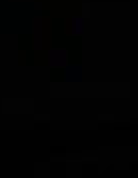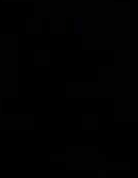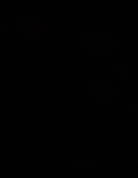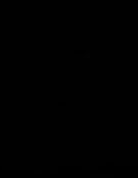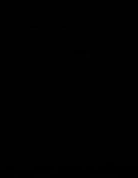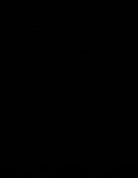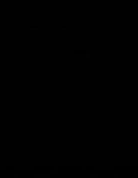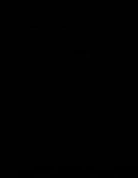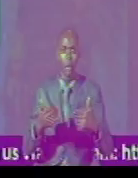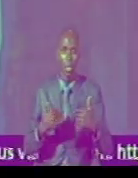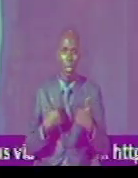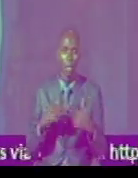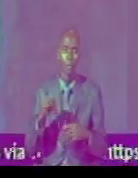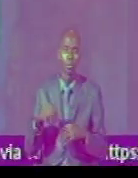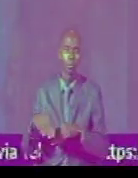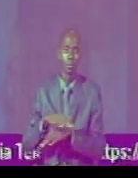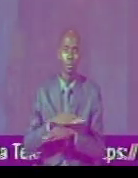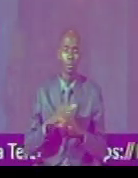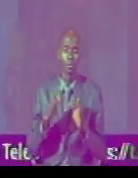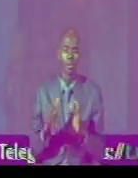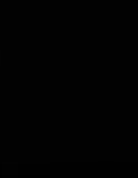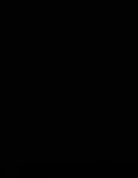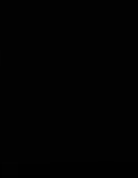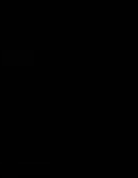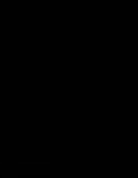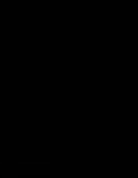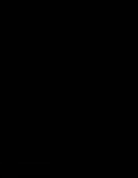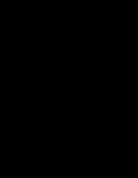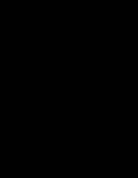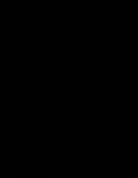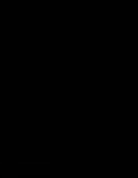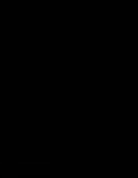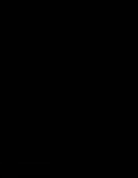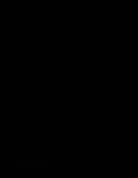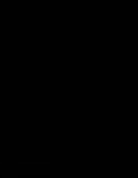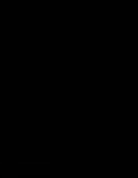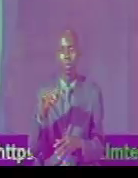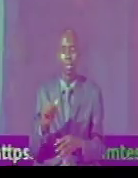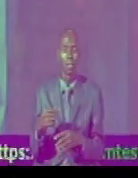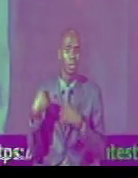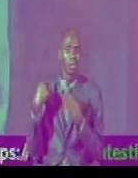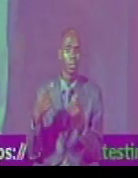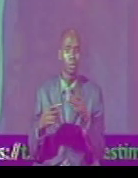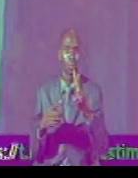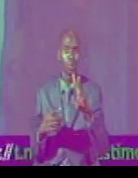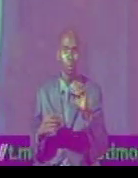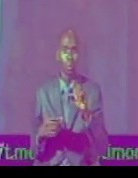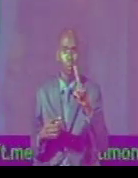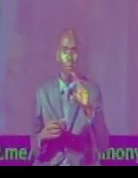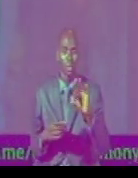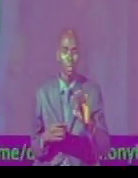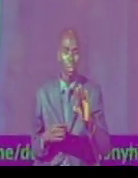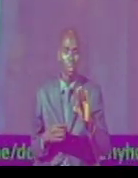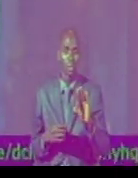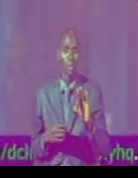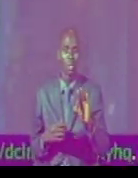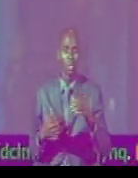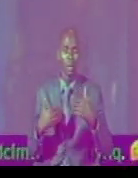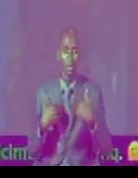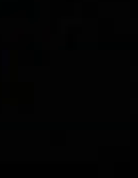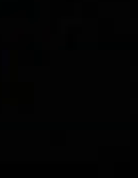Daramola Caleb. Since 2019 is what medical will term